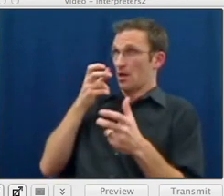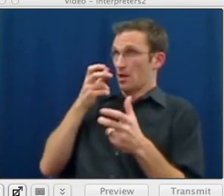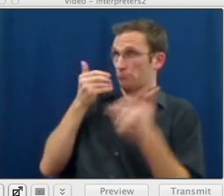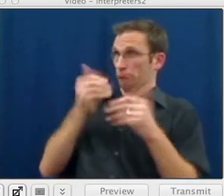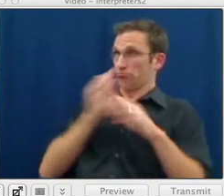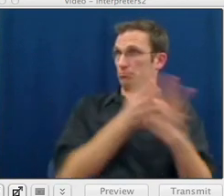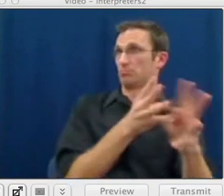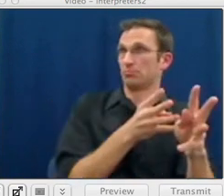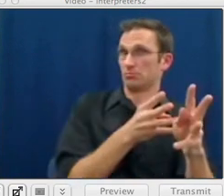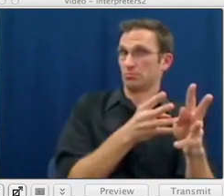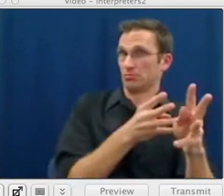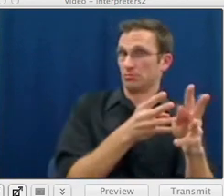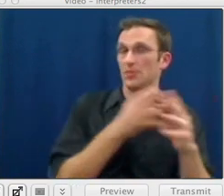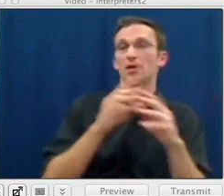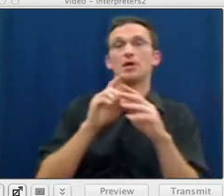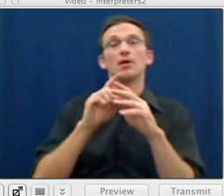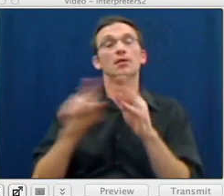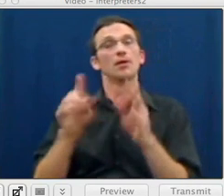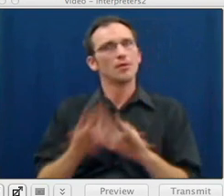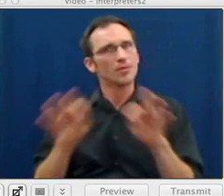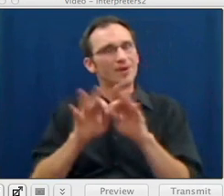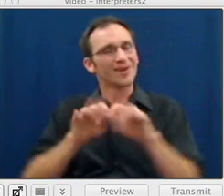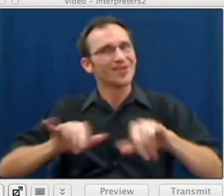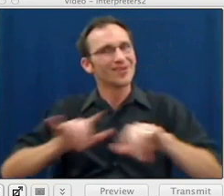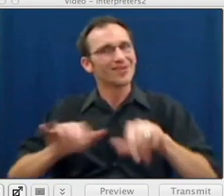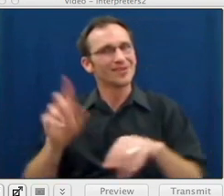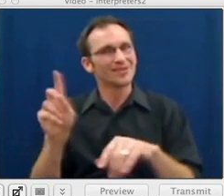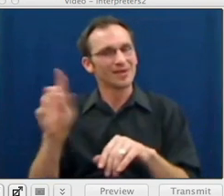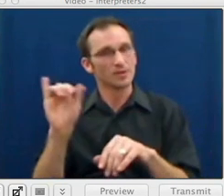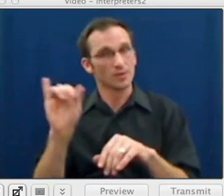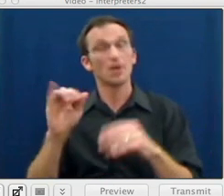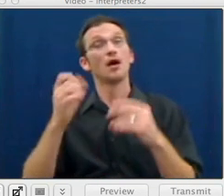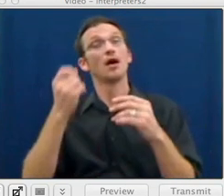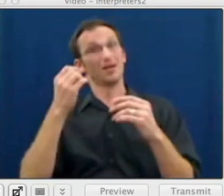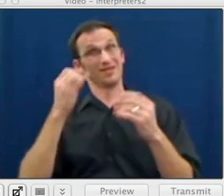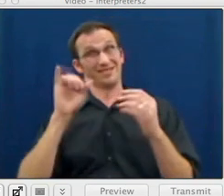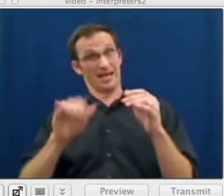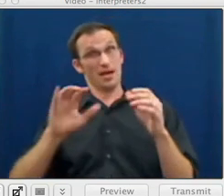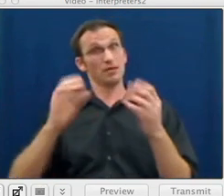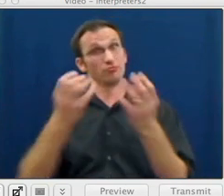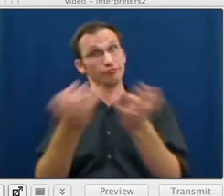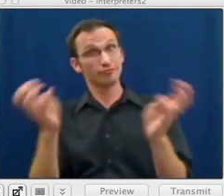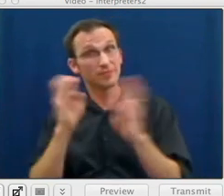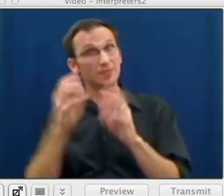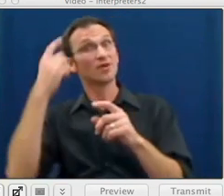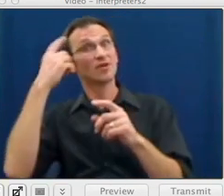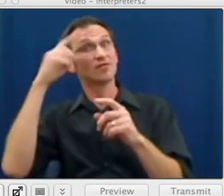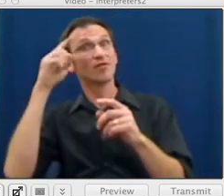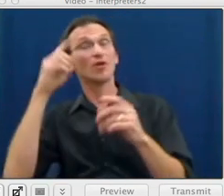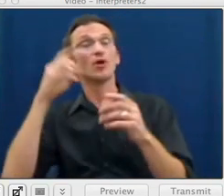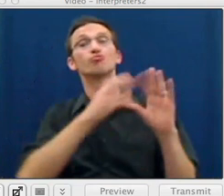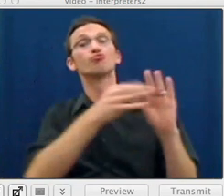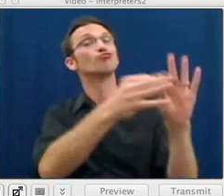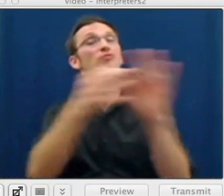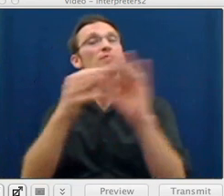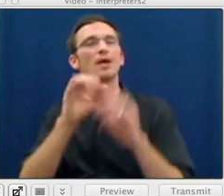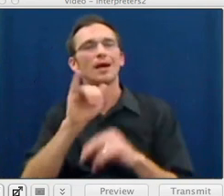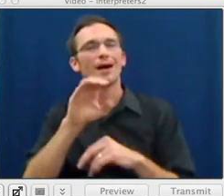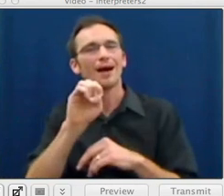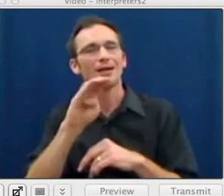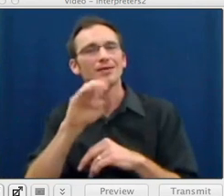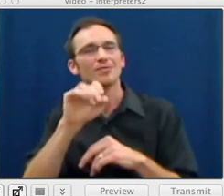demands in this case that need to be identified are that this is an icebreaker, that other people have shared private information.